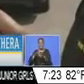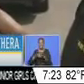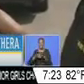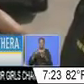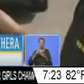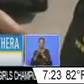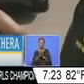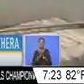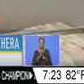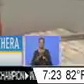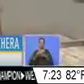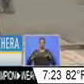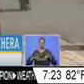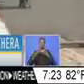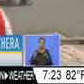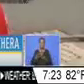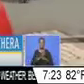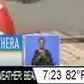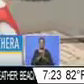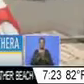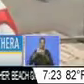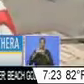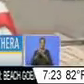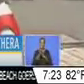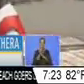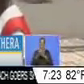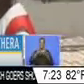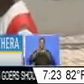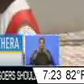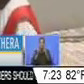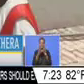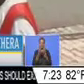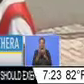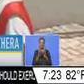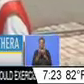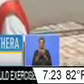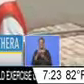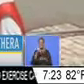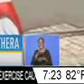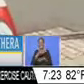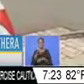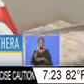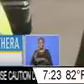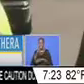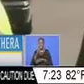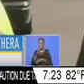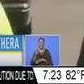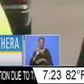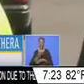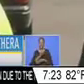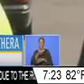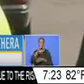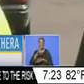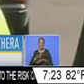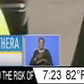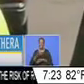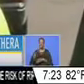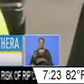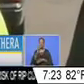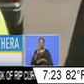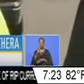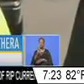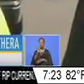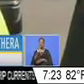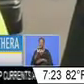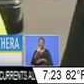local youth sports and culture areas. And yes, we do need a track in Saudi